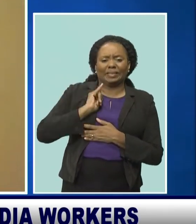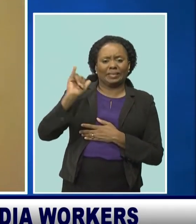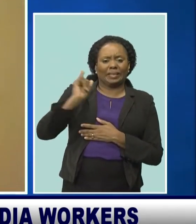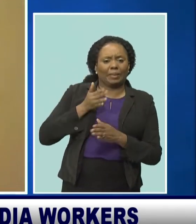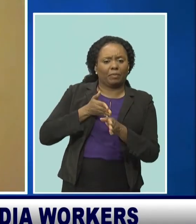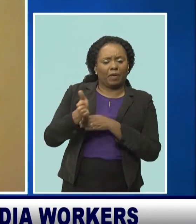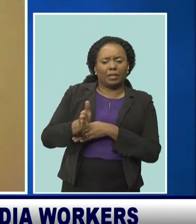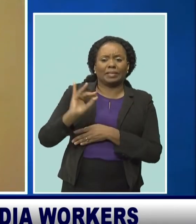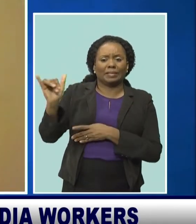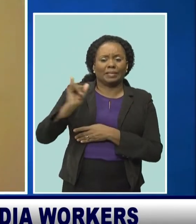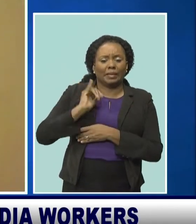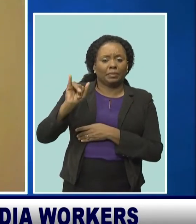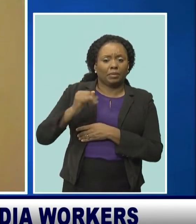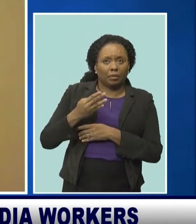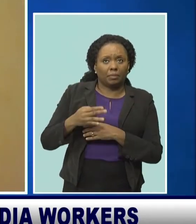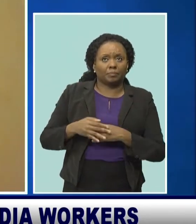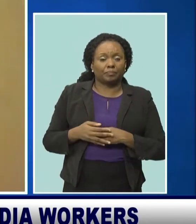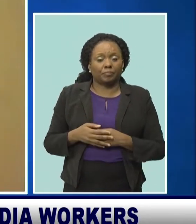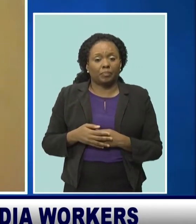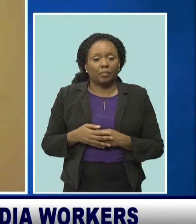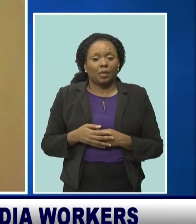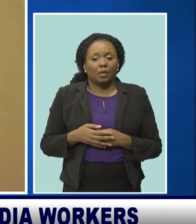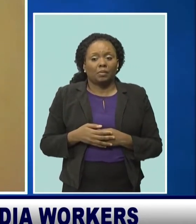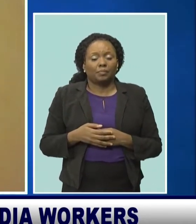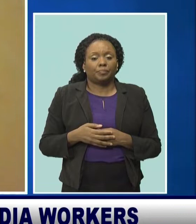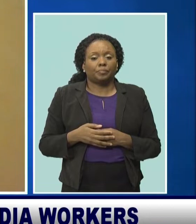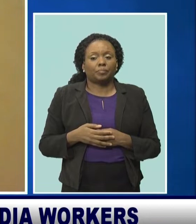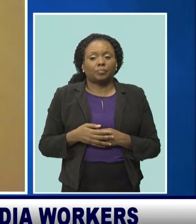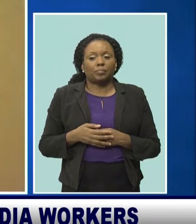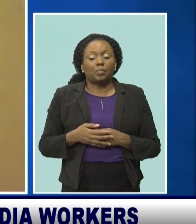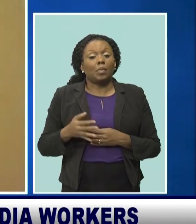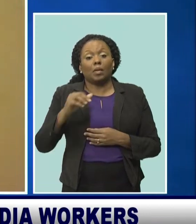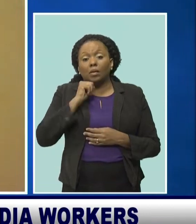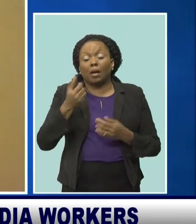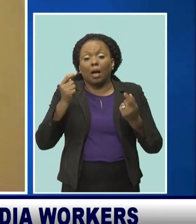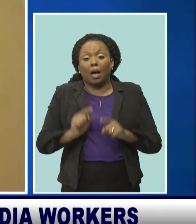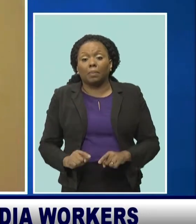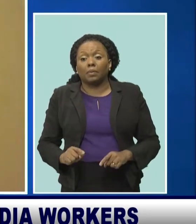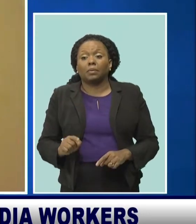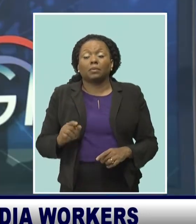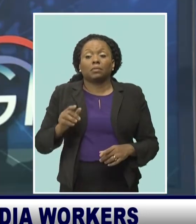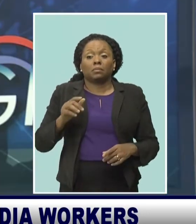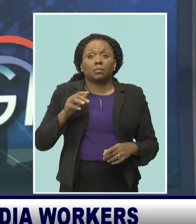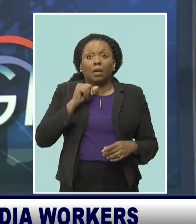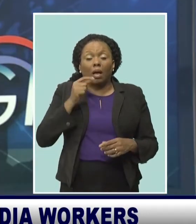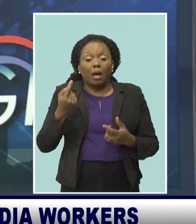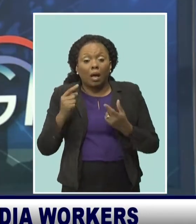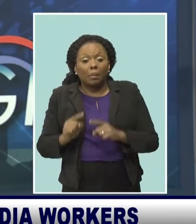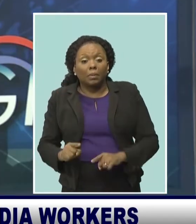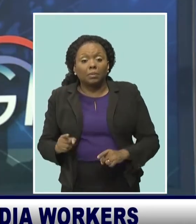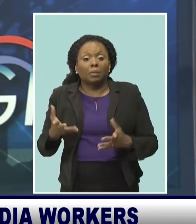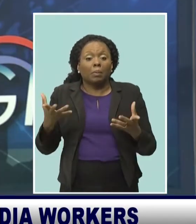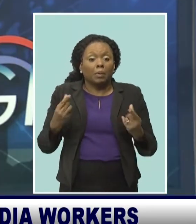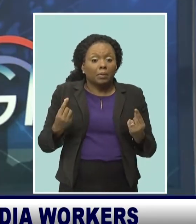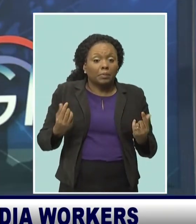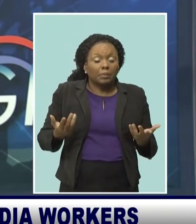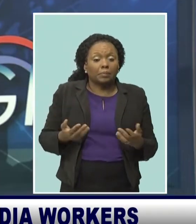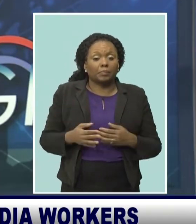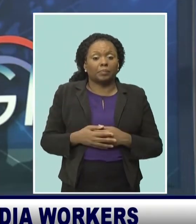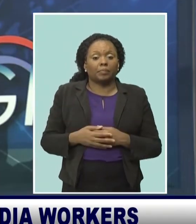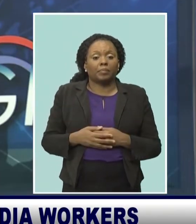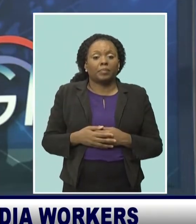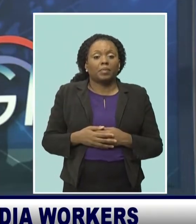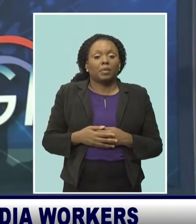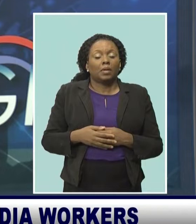people will say, what doesn't happen in a day happen in a year, or vice versa. Mr. Joseph, who's also the